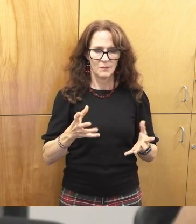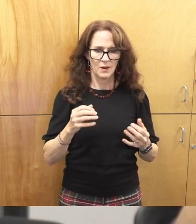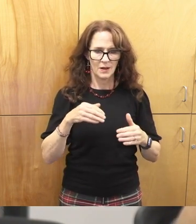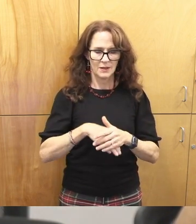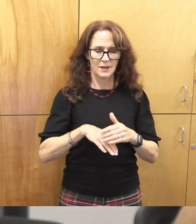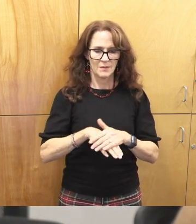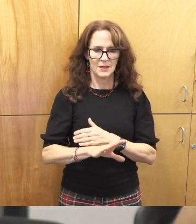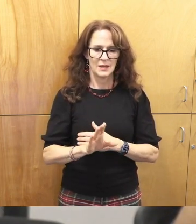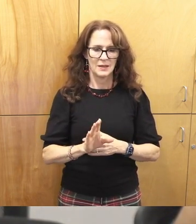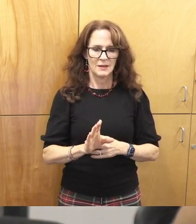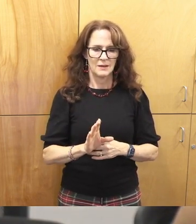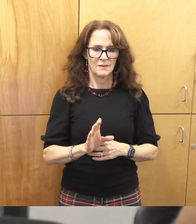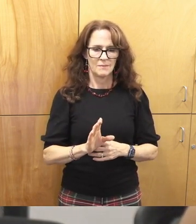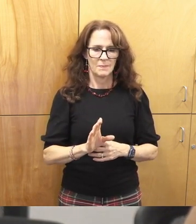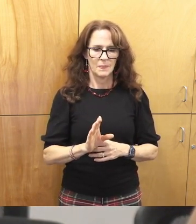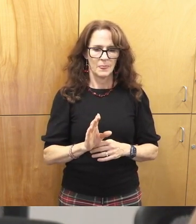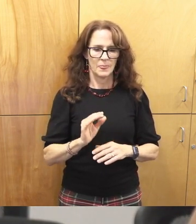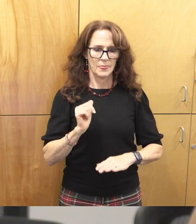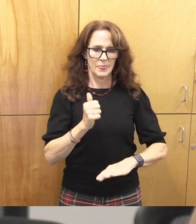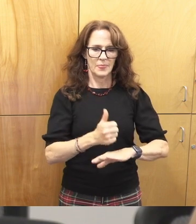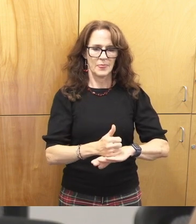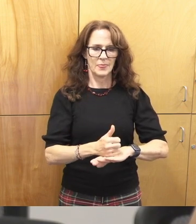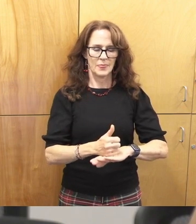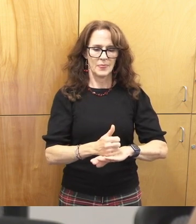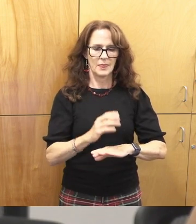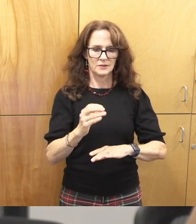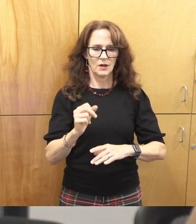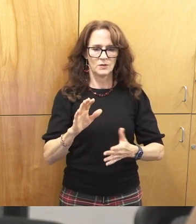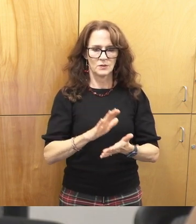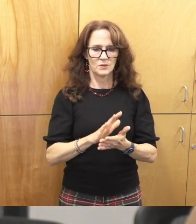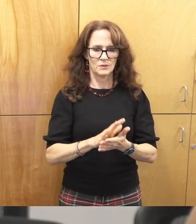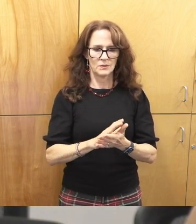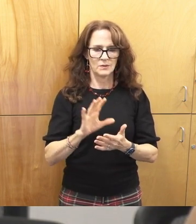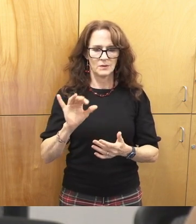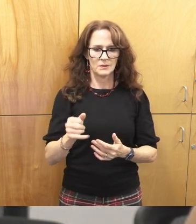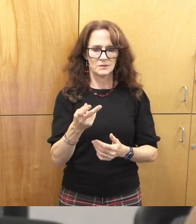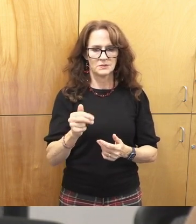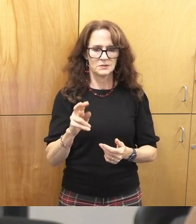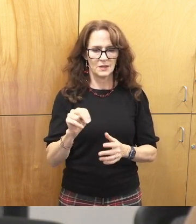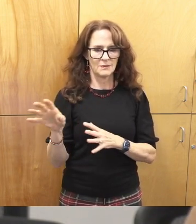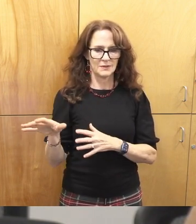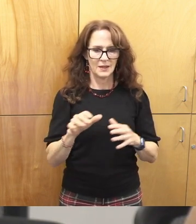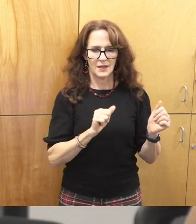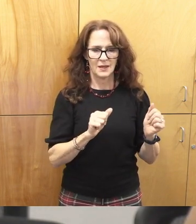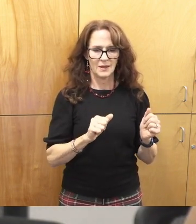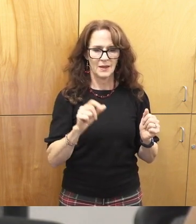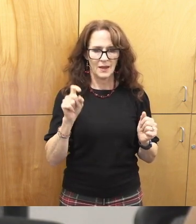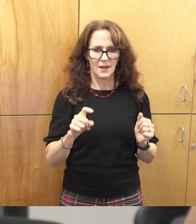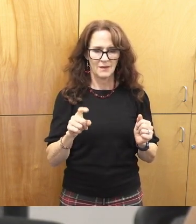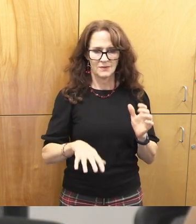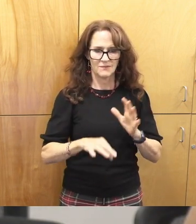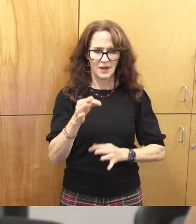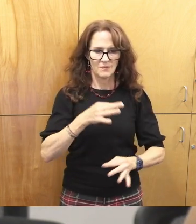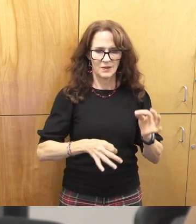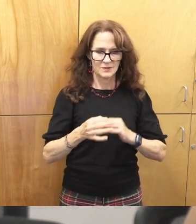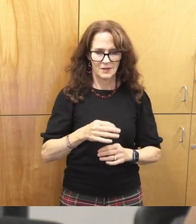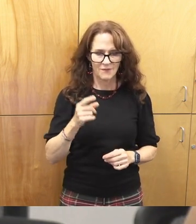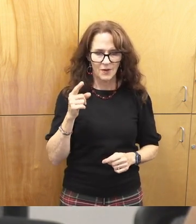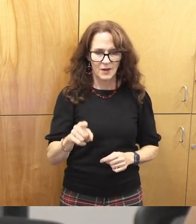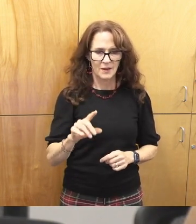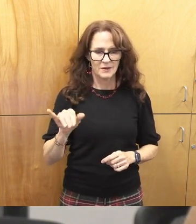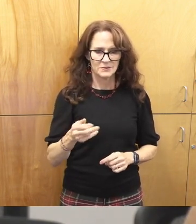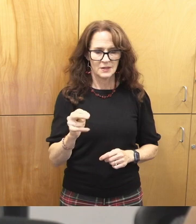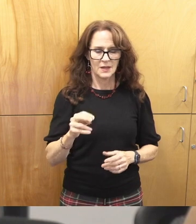in and put their charter schools in place with James leaving. But you're going to have to find a replacement for him. So